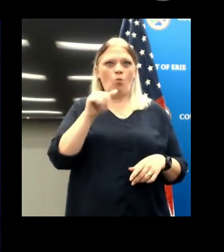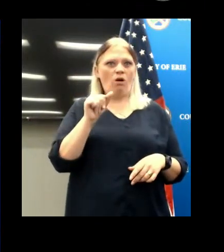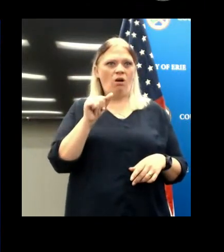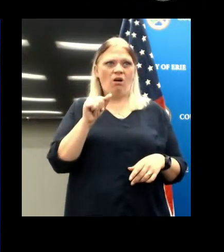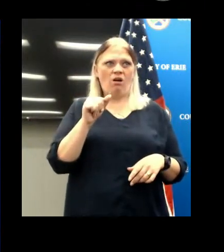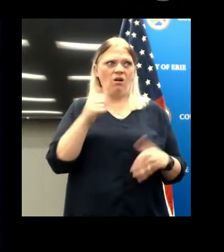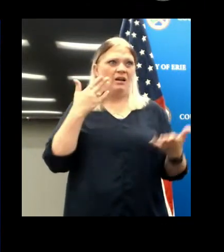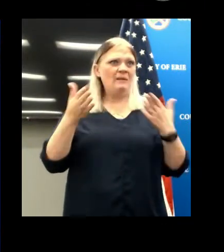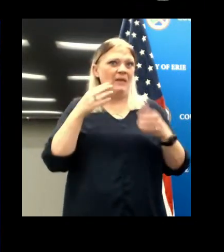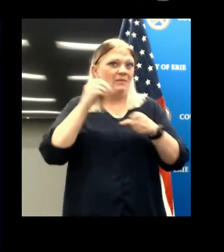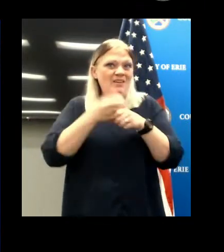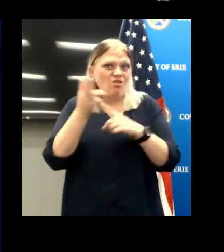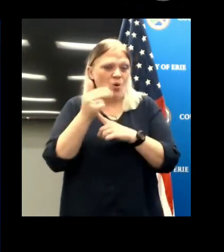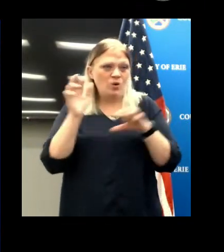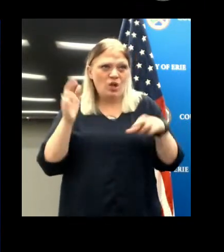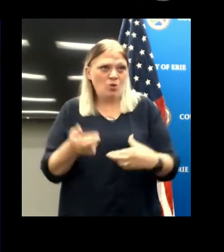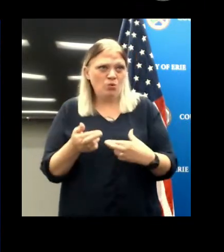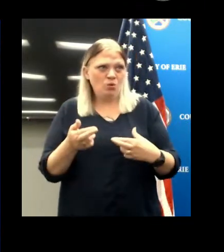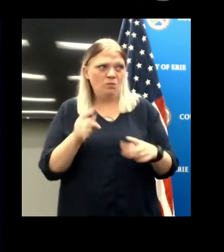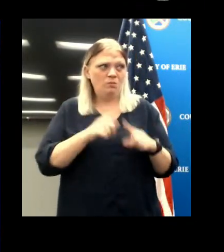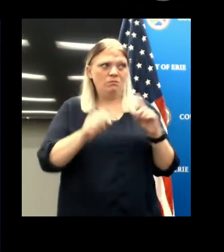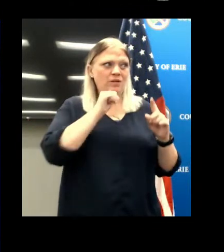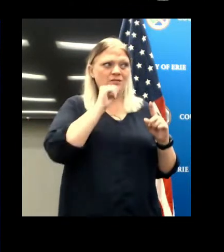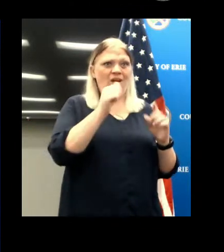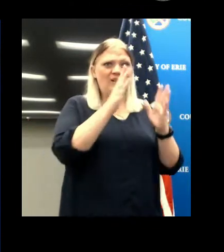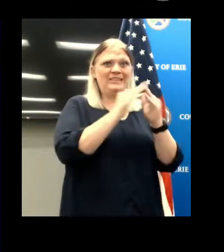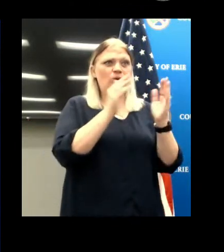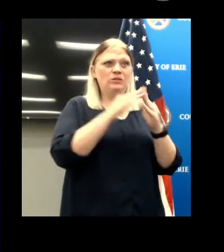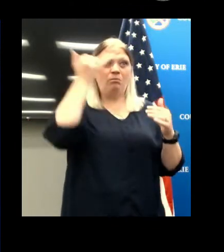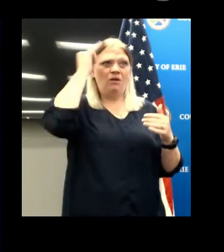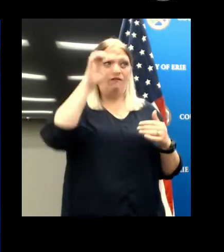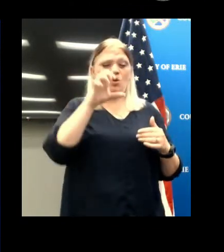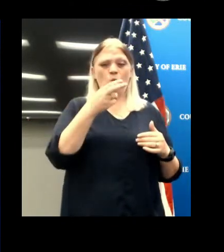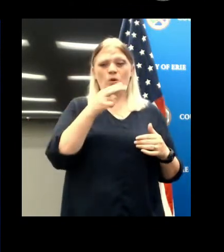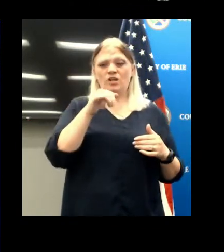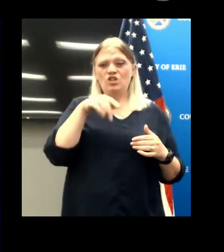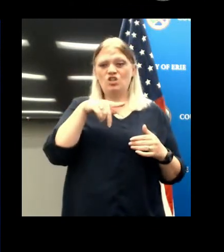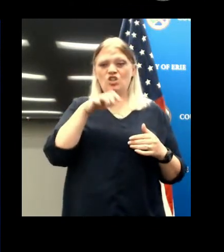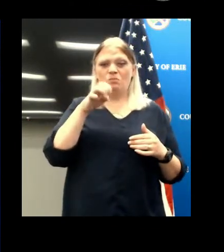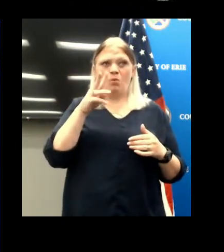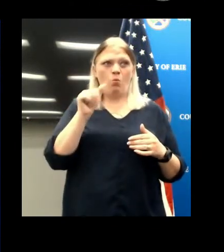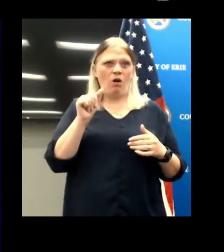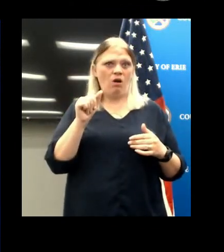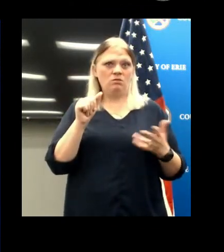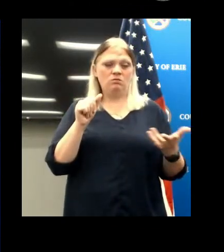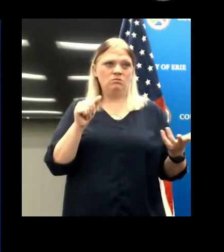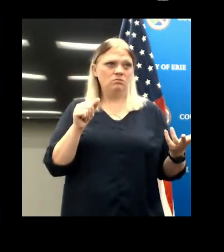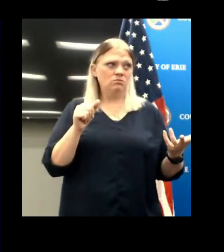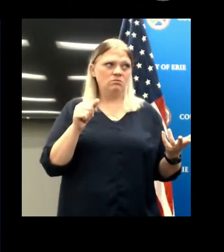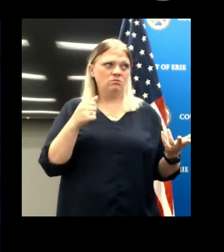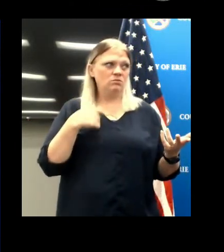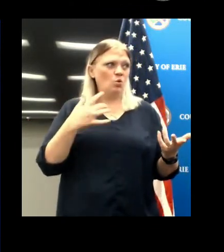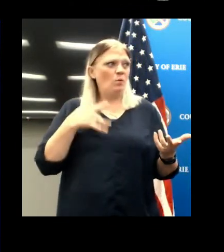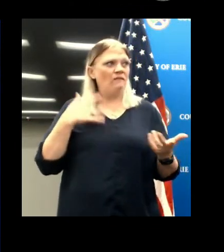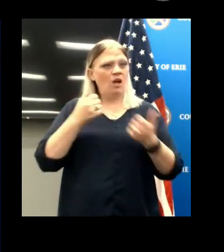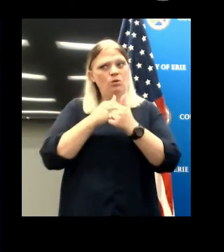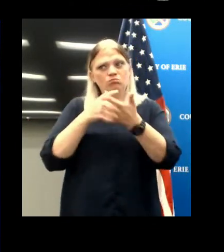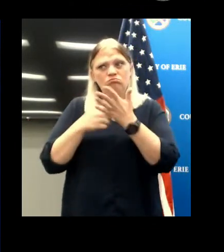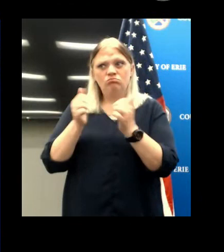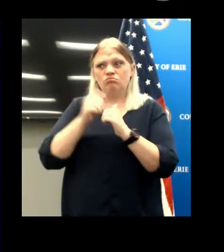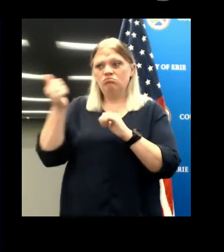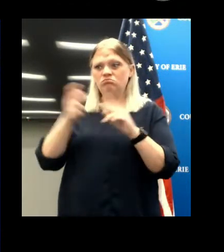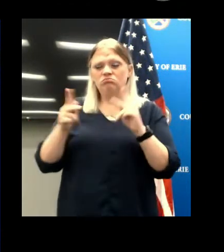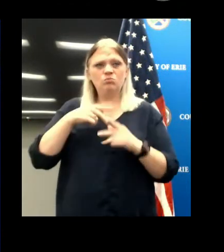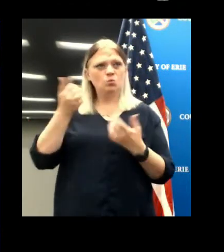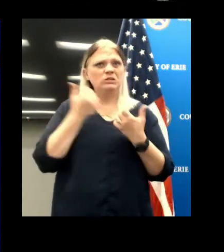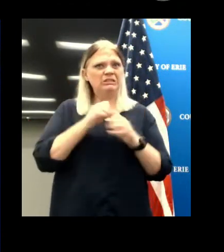have been partying in their hotel room, but they wouldn't be partying on Chippewa Street. So I felt, in talking with others, that it was a